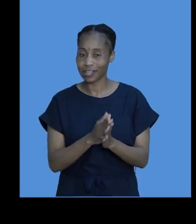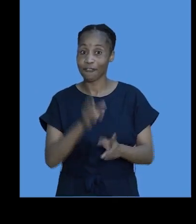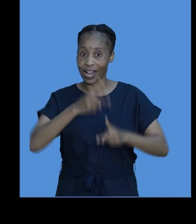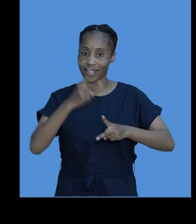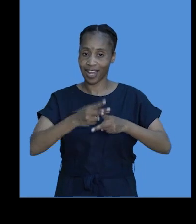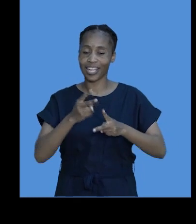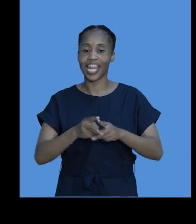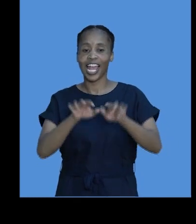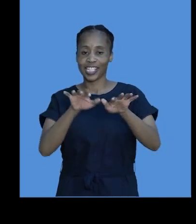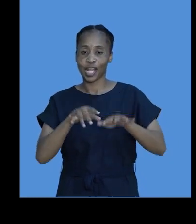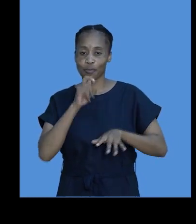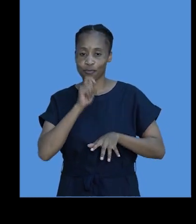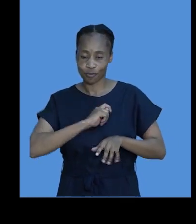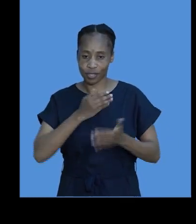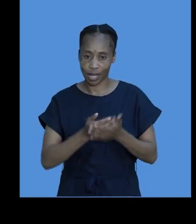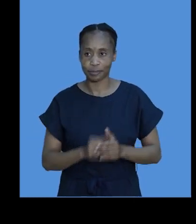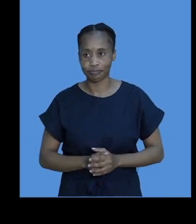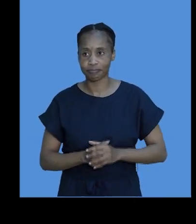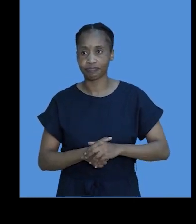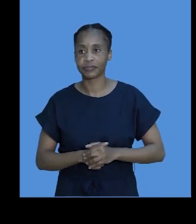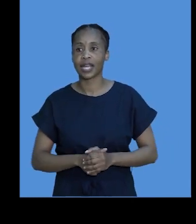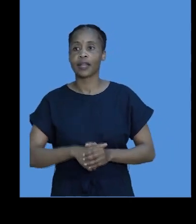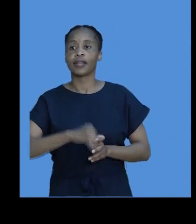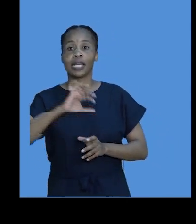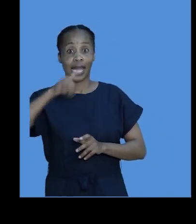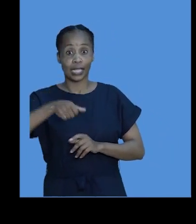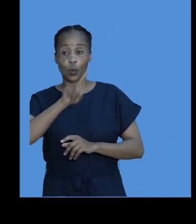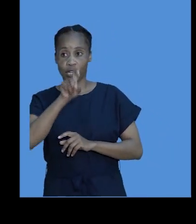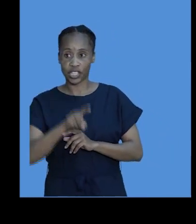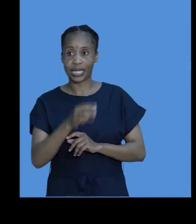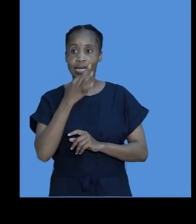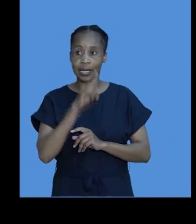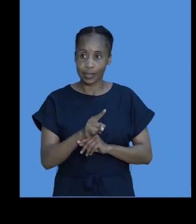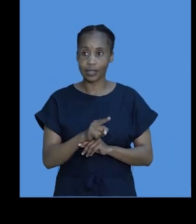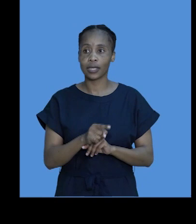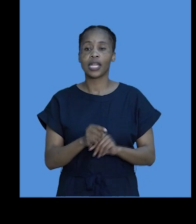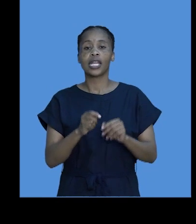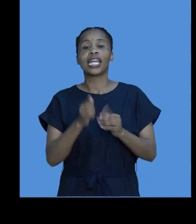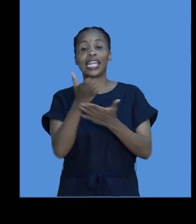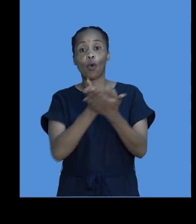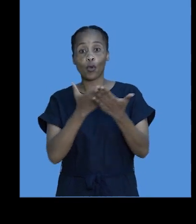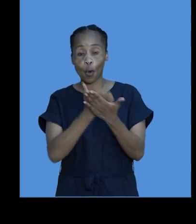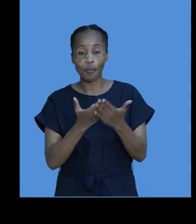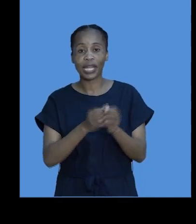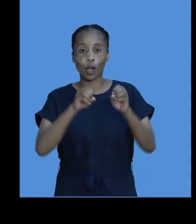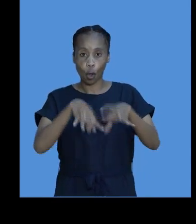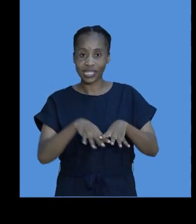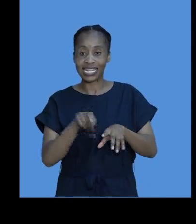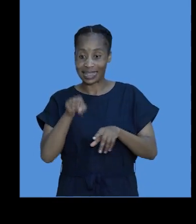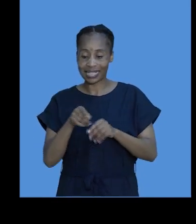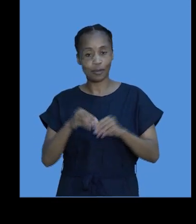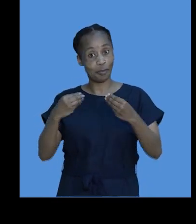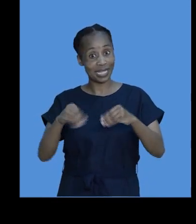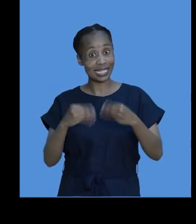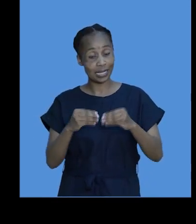typical question you can expect there, right? The next question, it says, calculate the economic loss faced by this